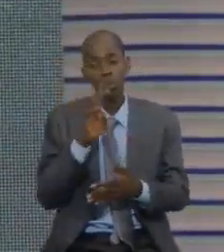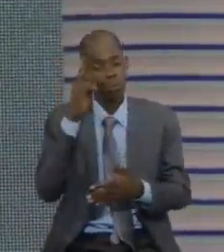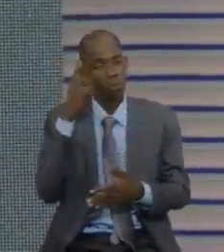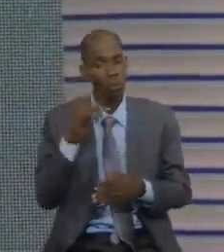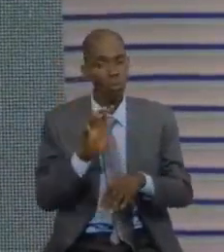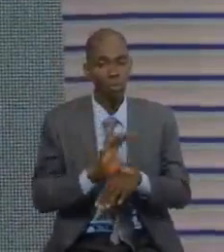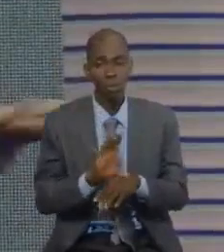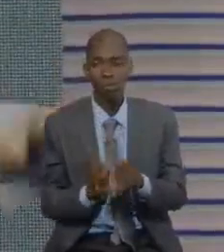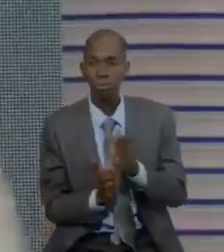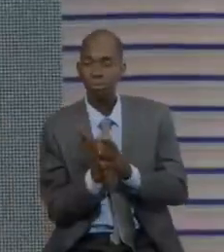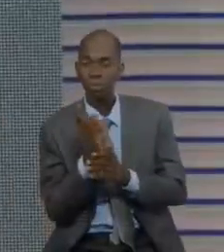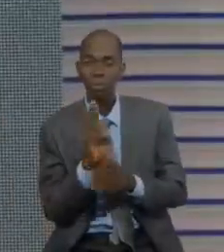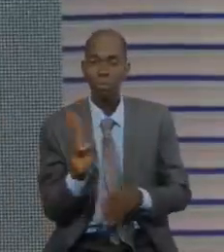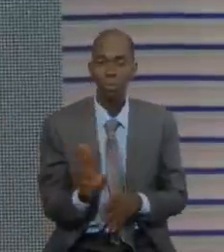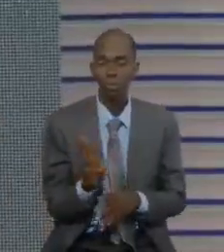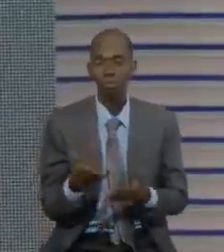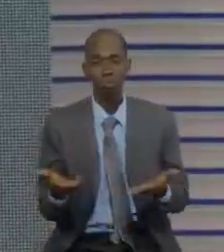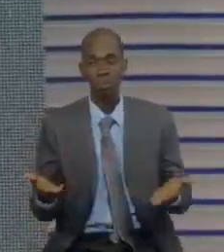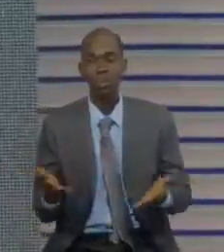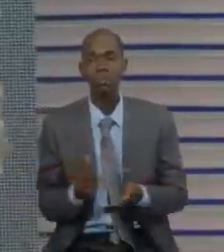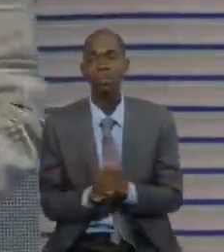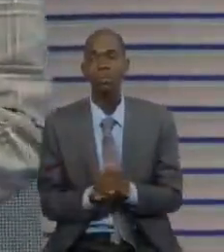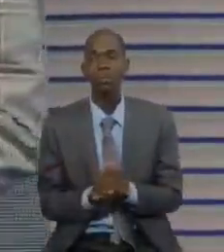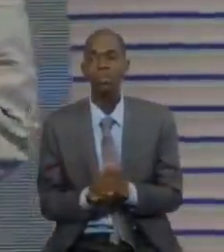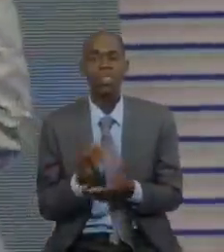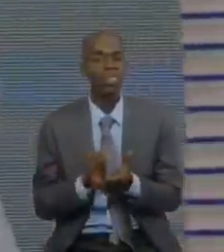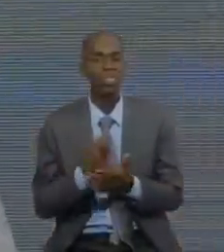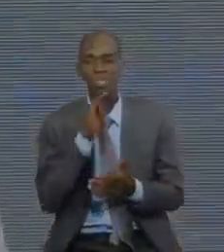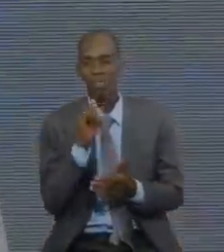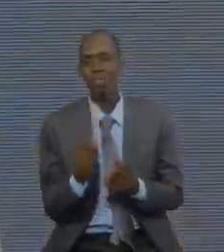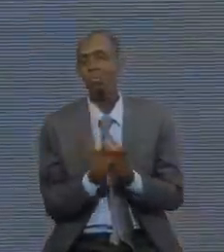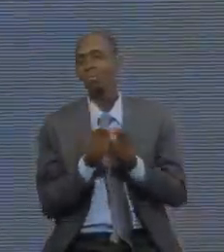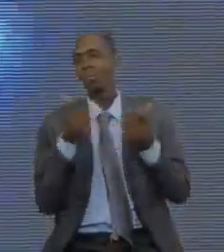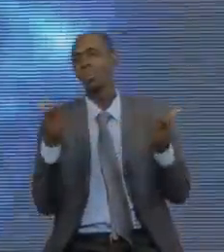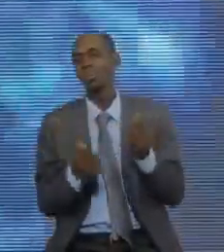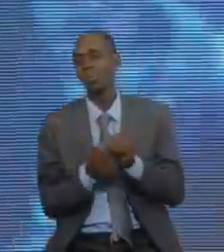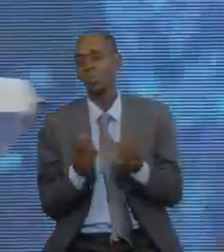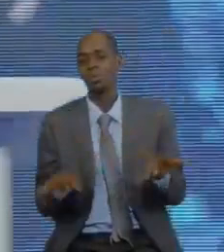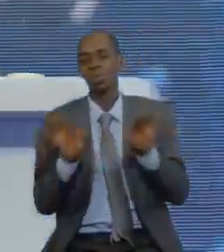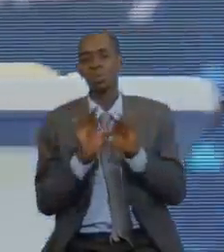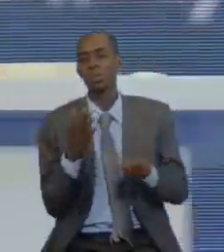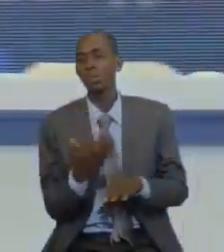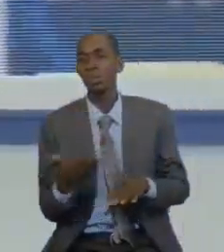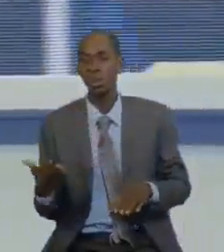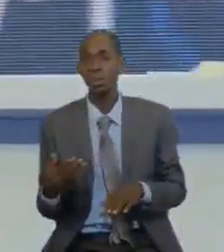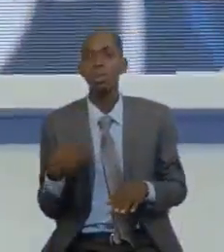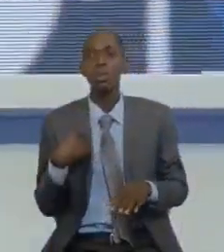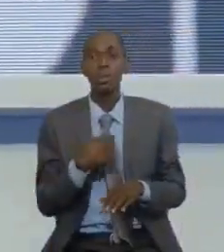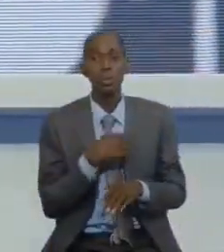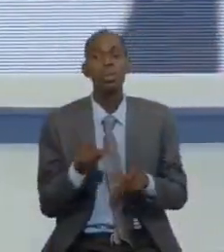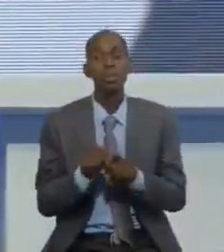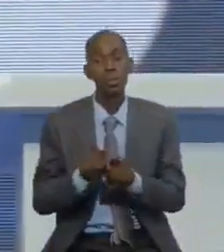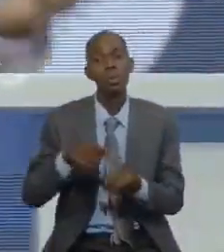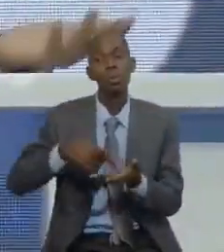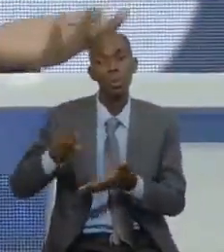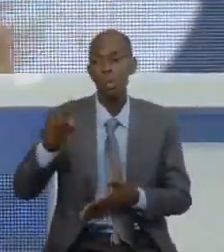That's not a big deal. We pay tax in our country,